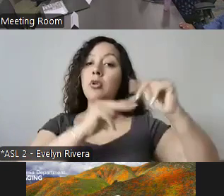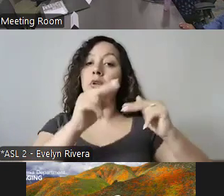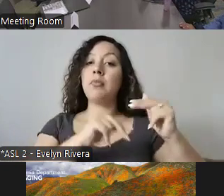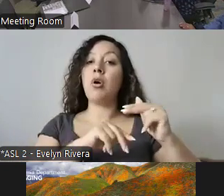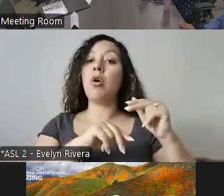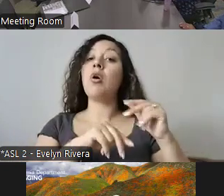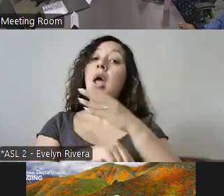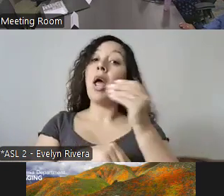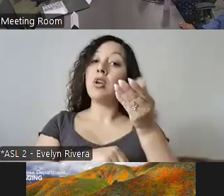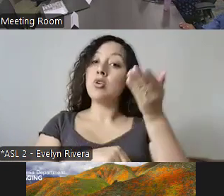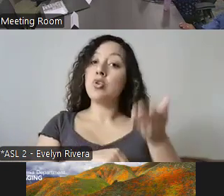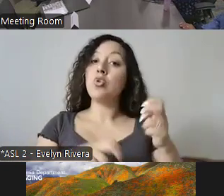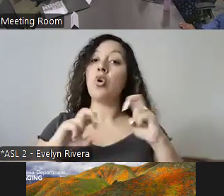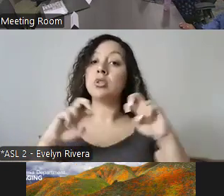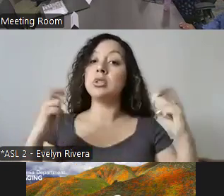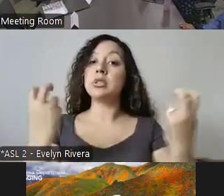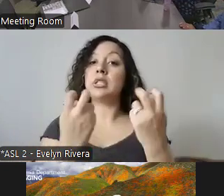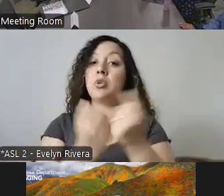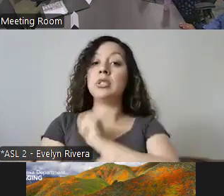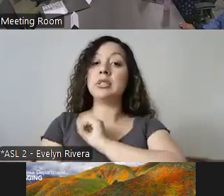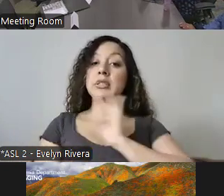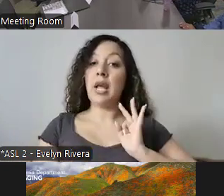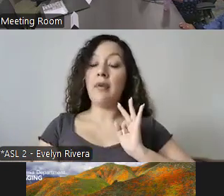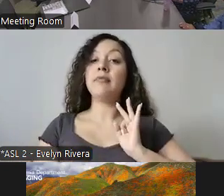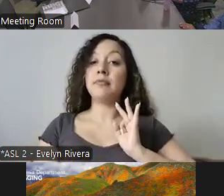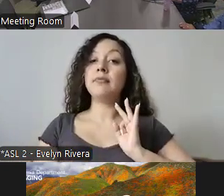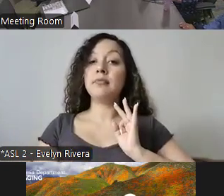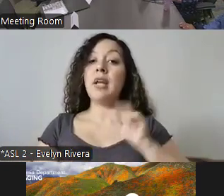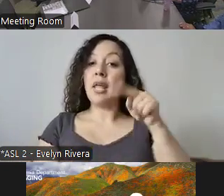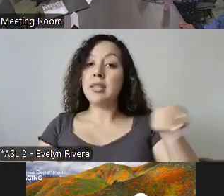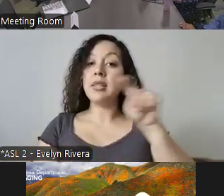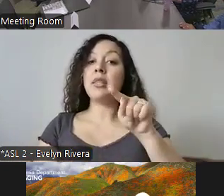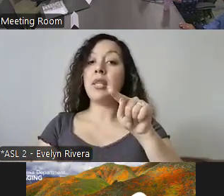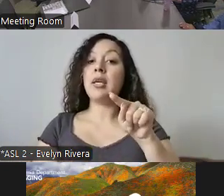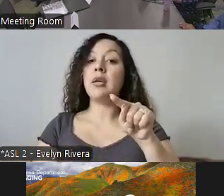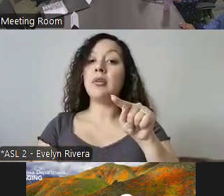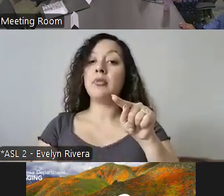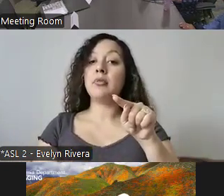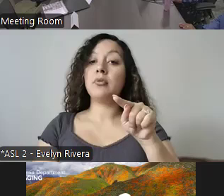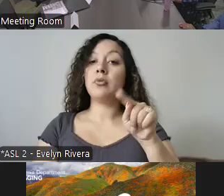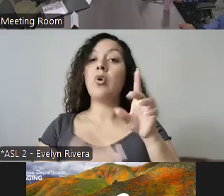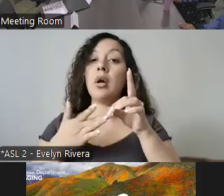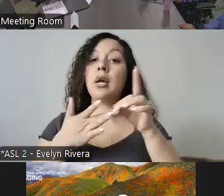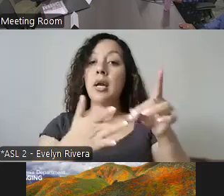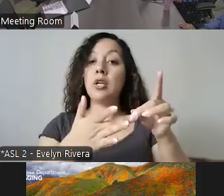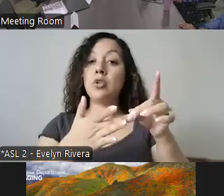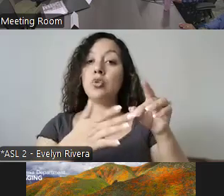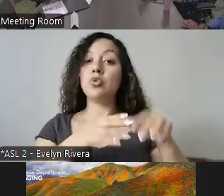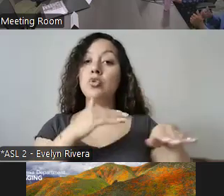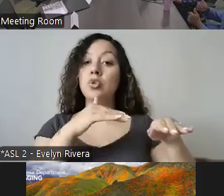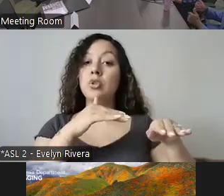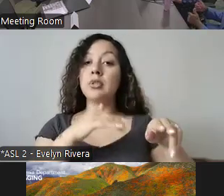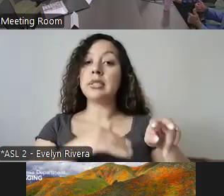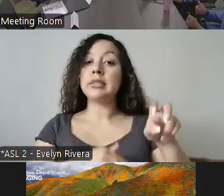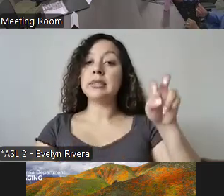you are seated with our staff, CDA staff members, and they will direct you to the stairwell